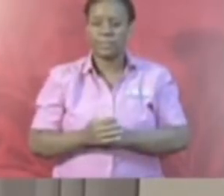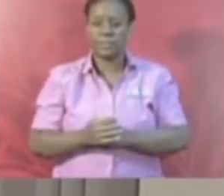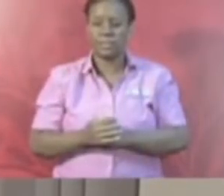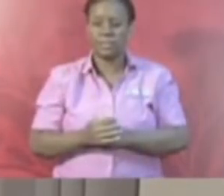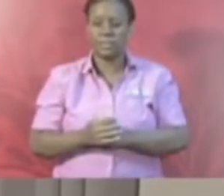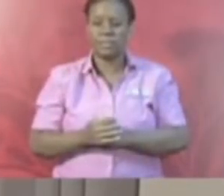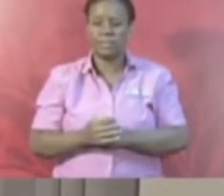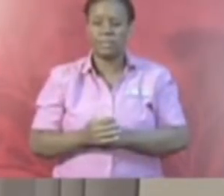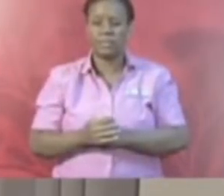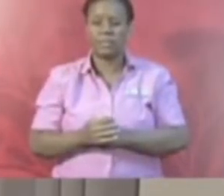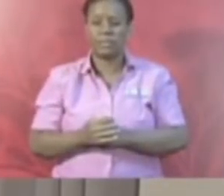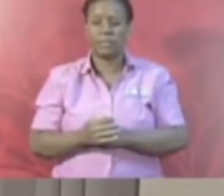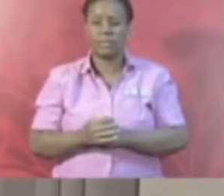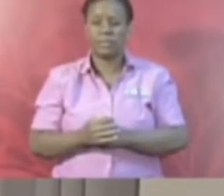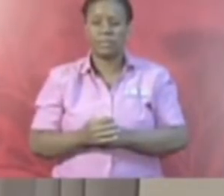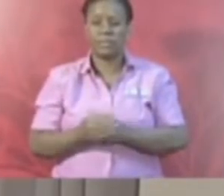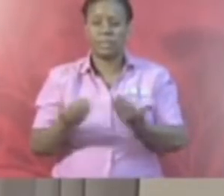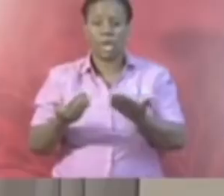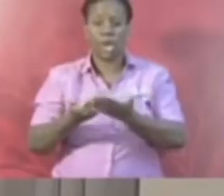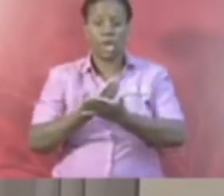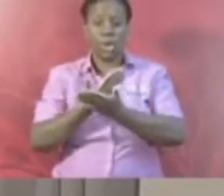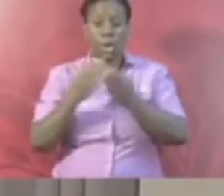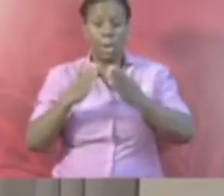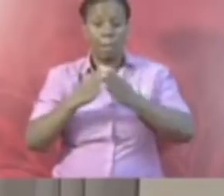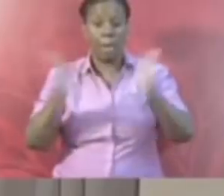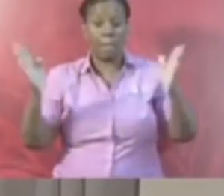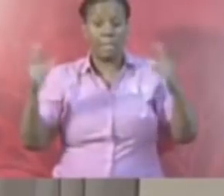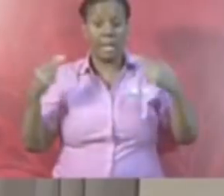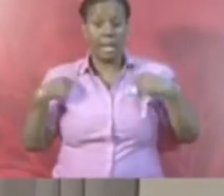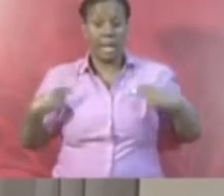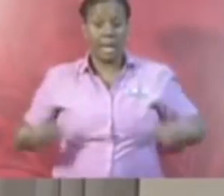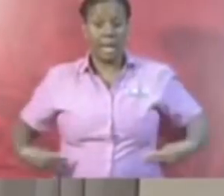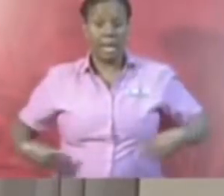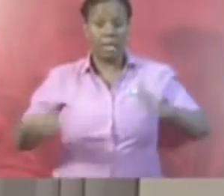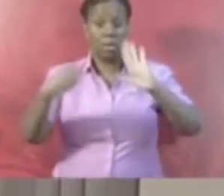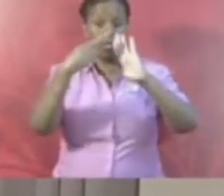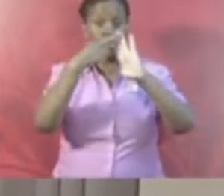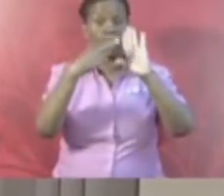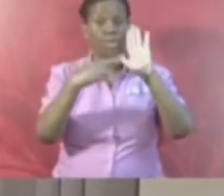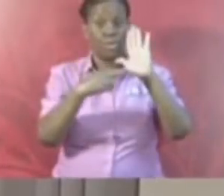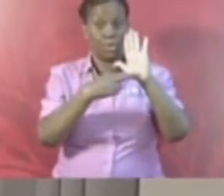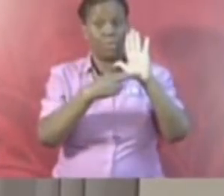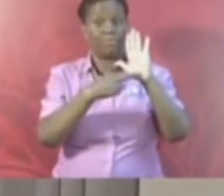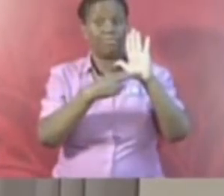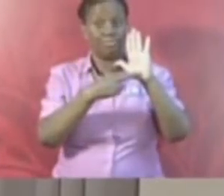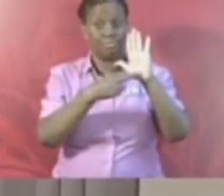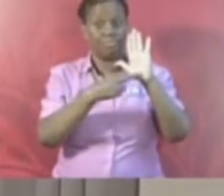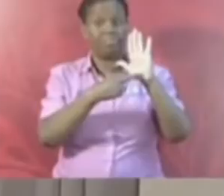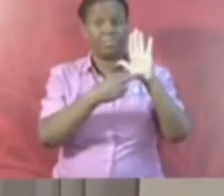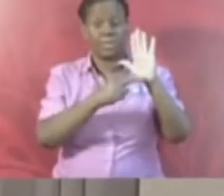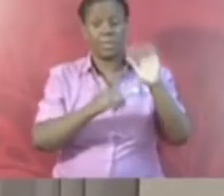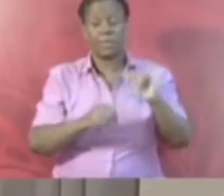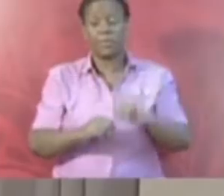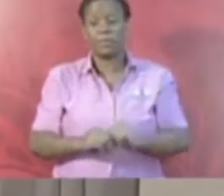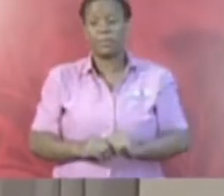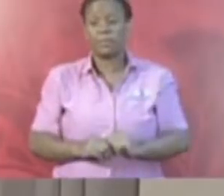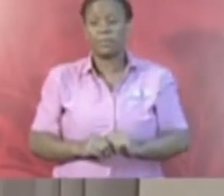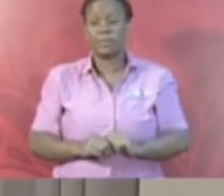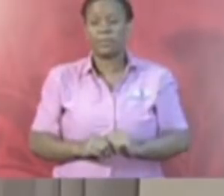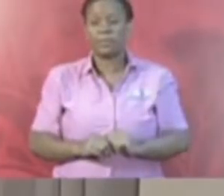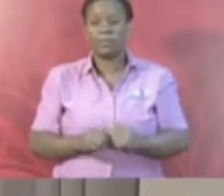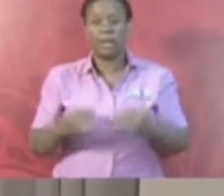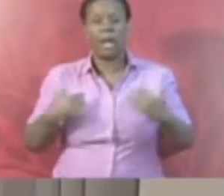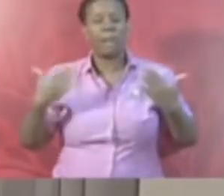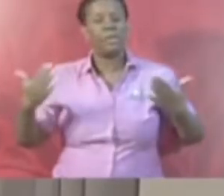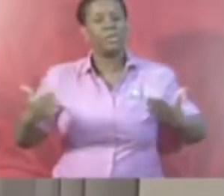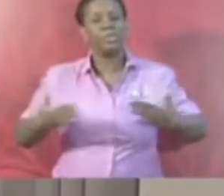health regulations which came into force after the debate in the Parliament. I am happy that the public